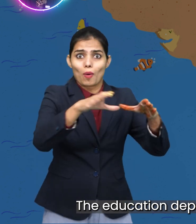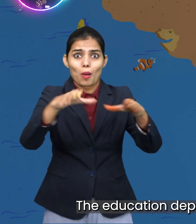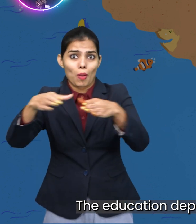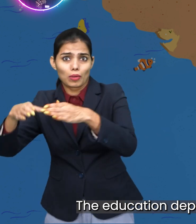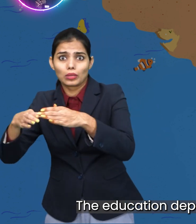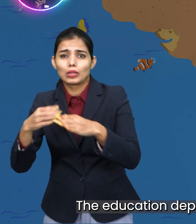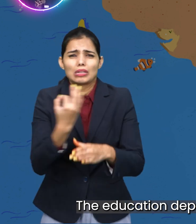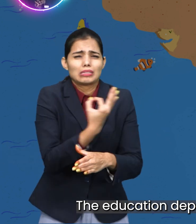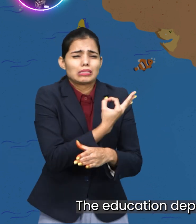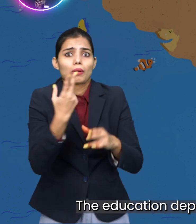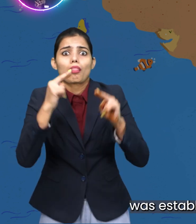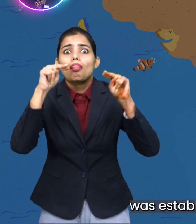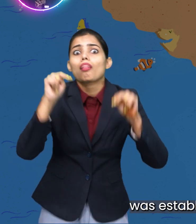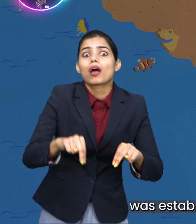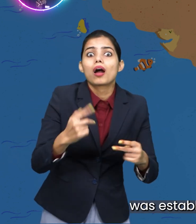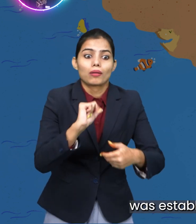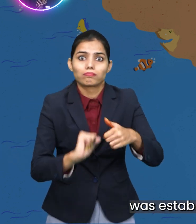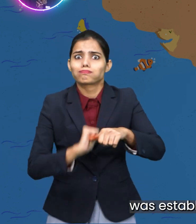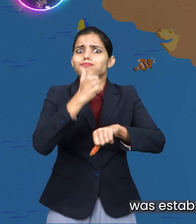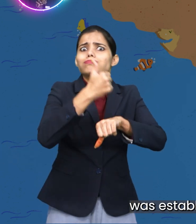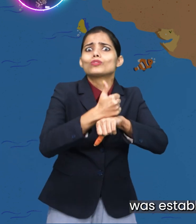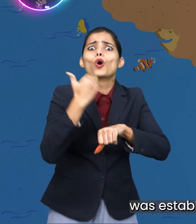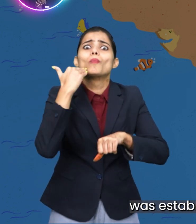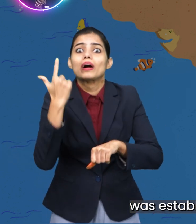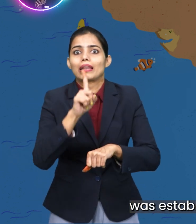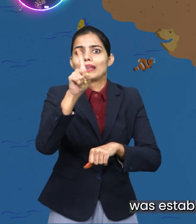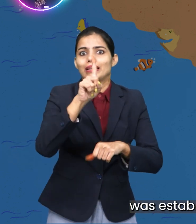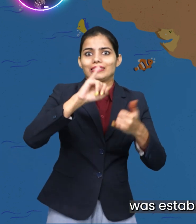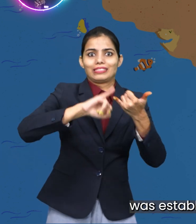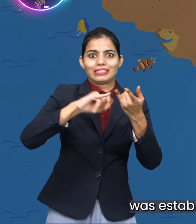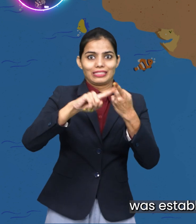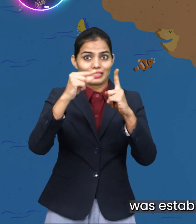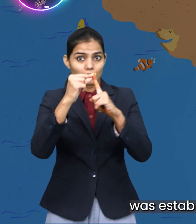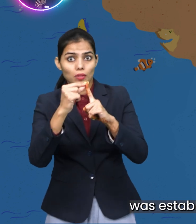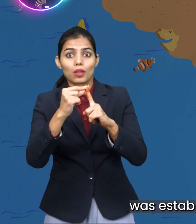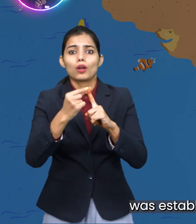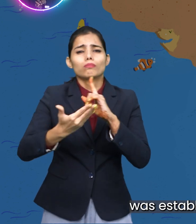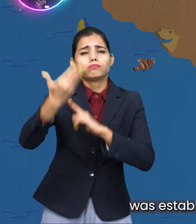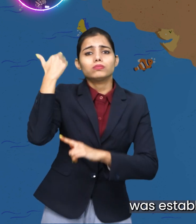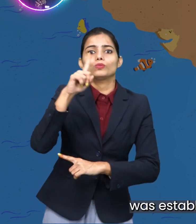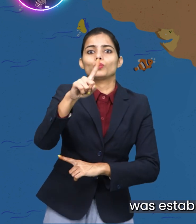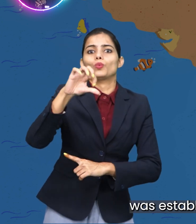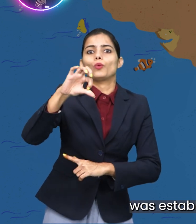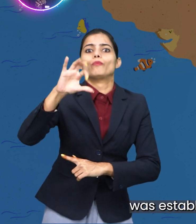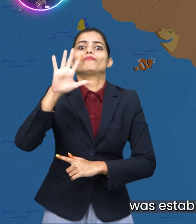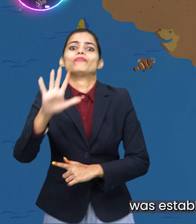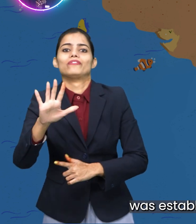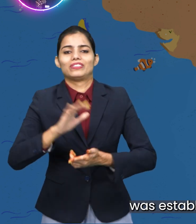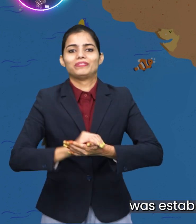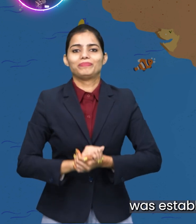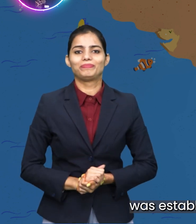Groups with Special Needs was established on 1st September 1995.